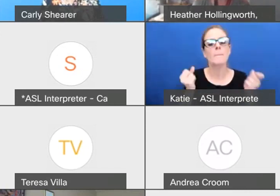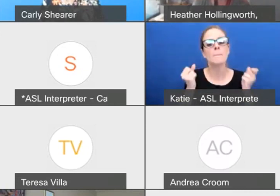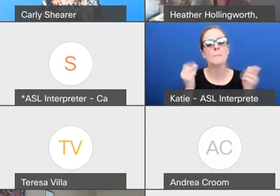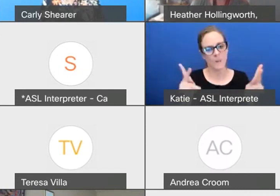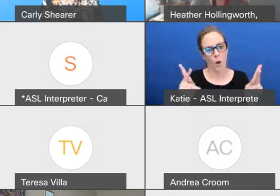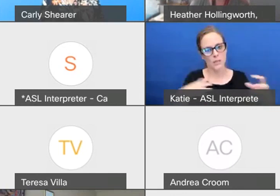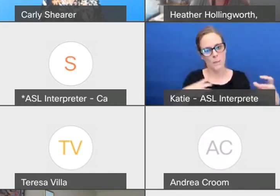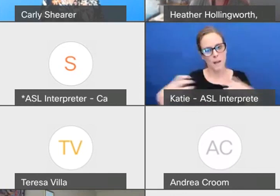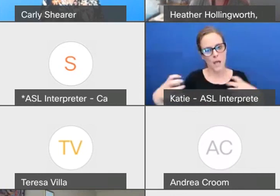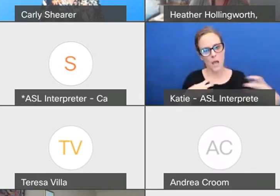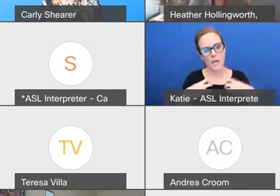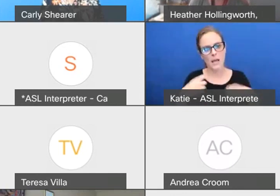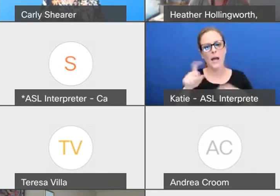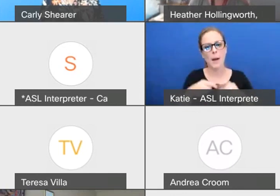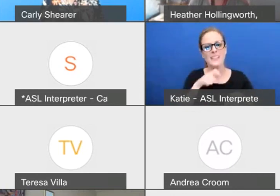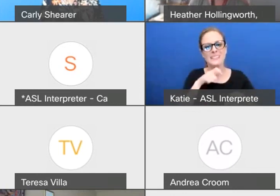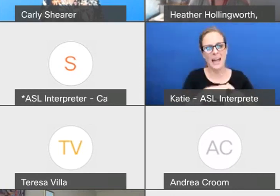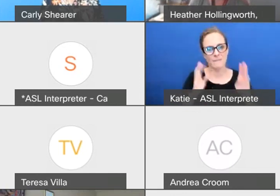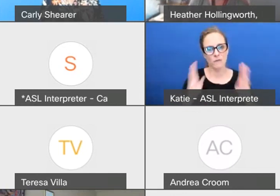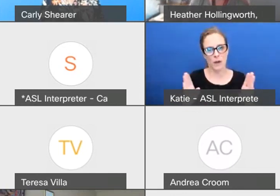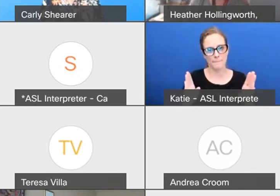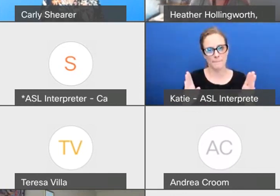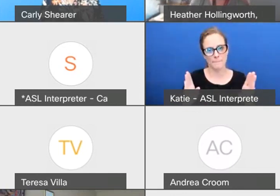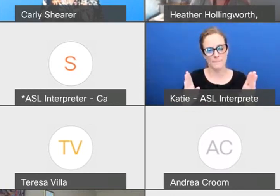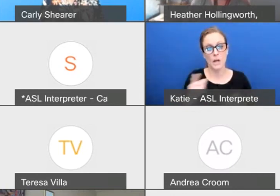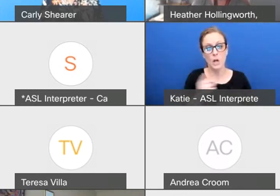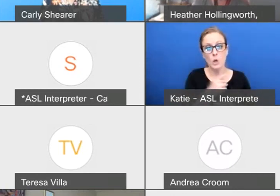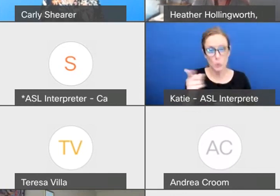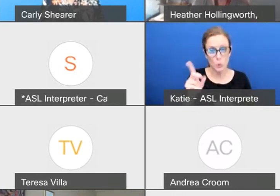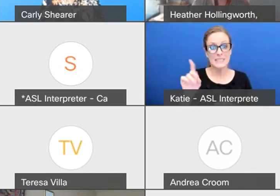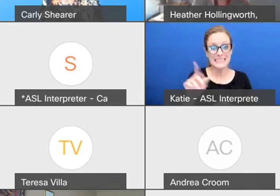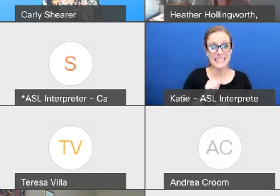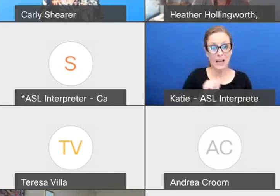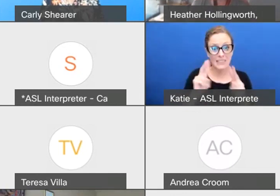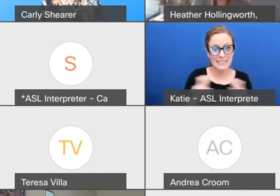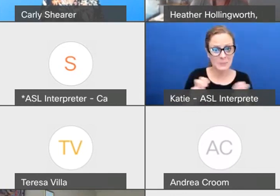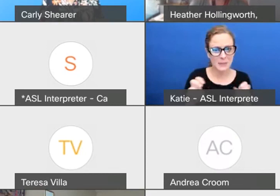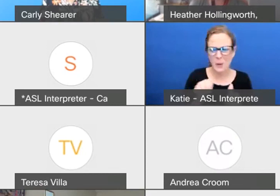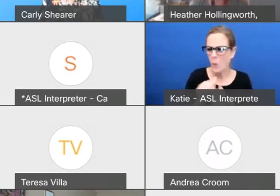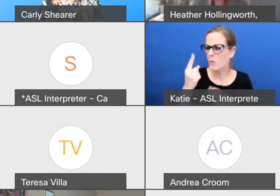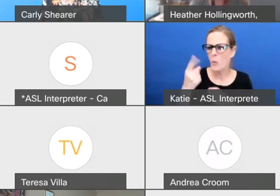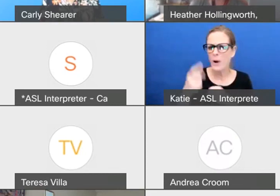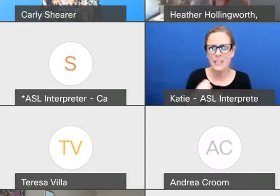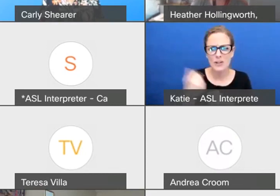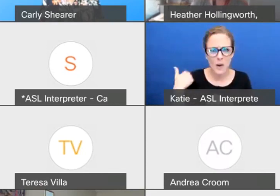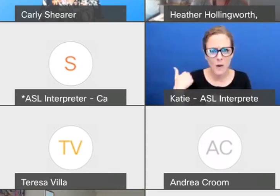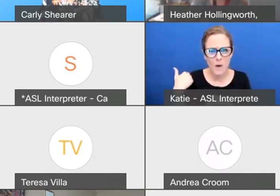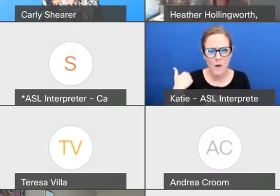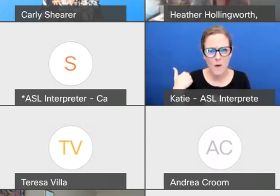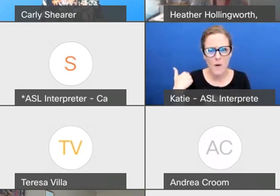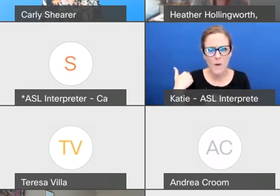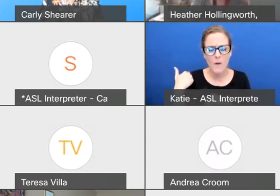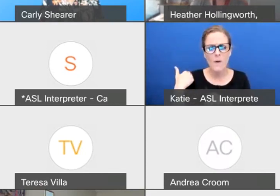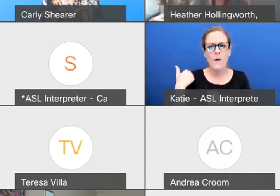have complained about the time frames, the fact that you guys did these self-assessments, over a year ago, that we're kind